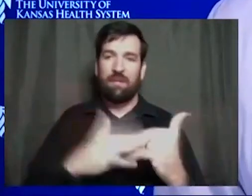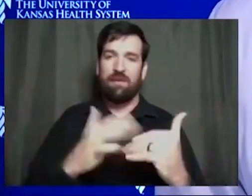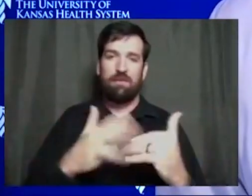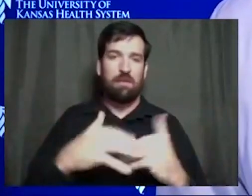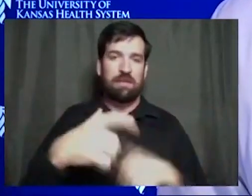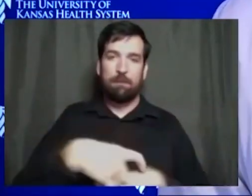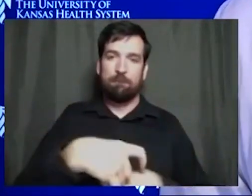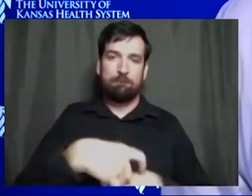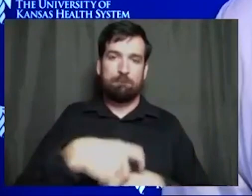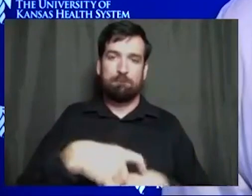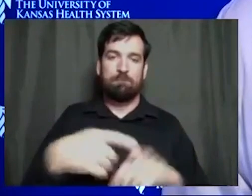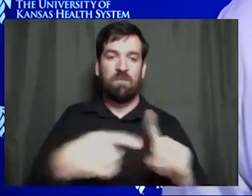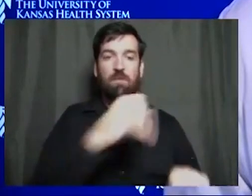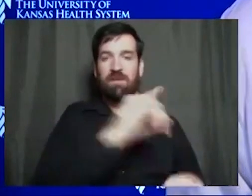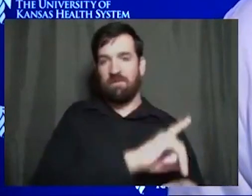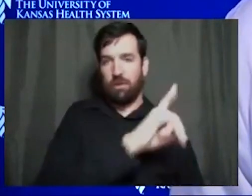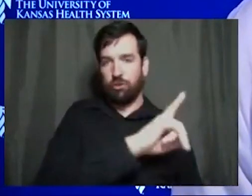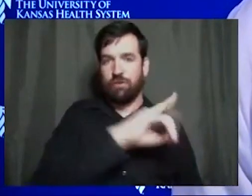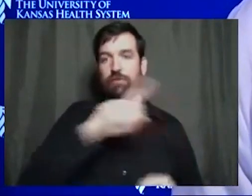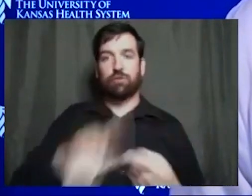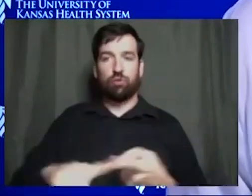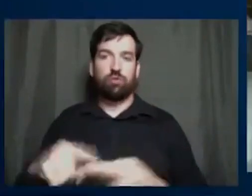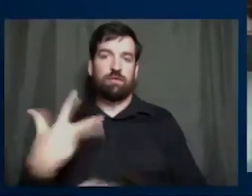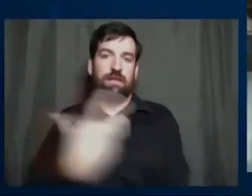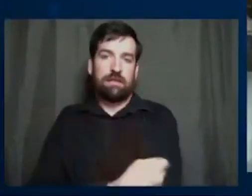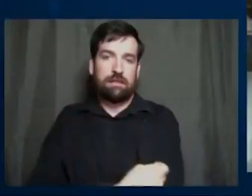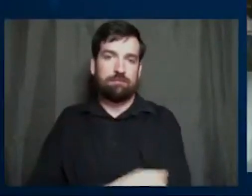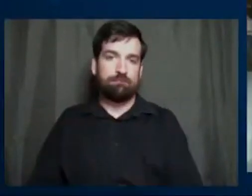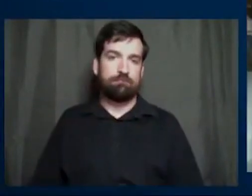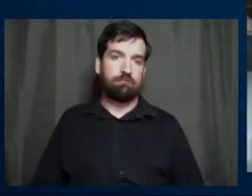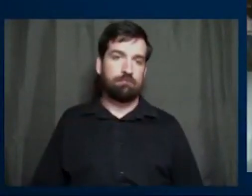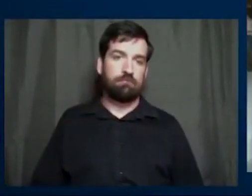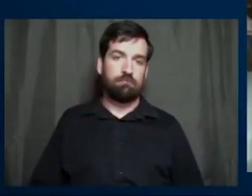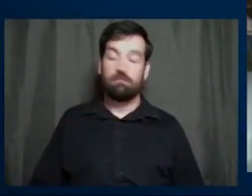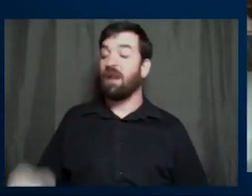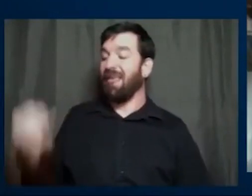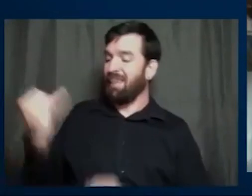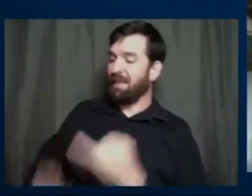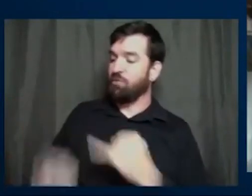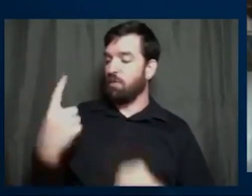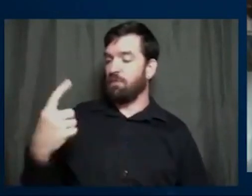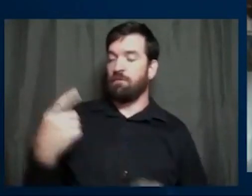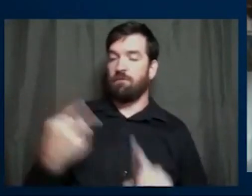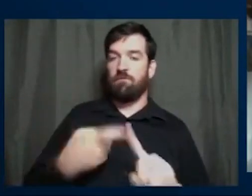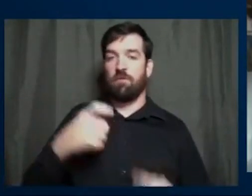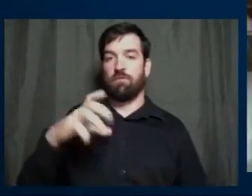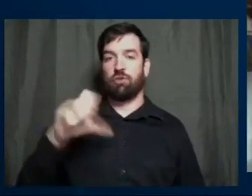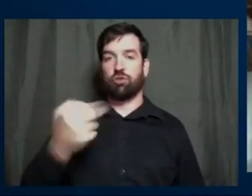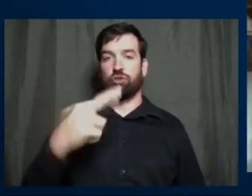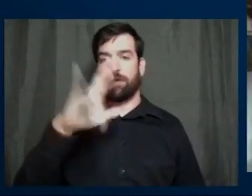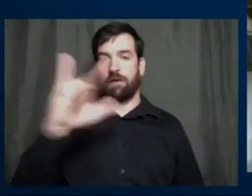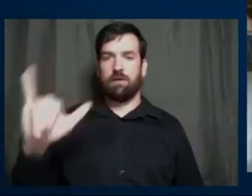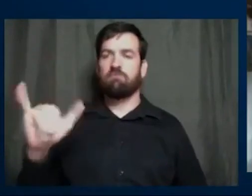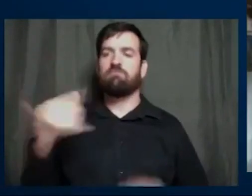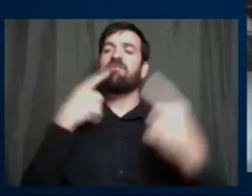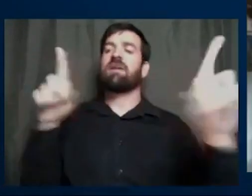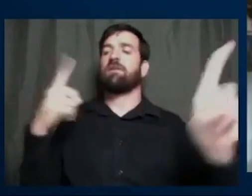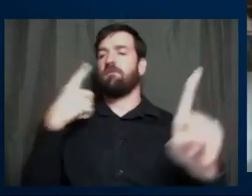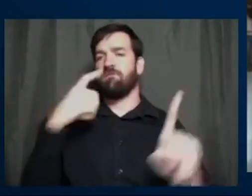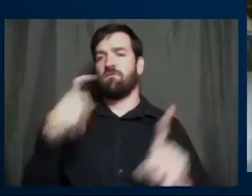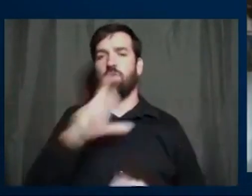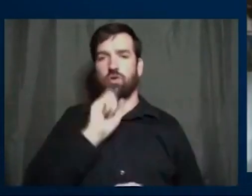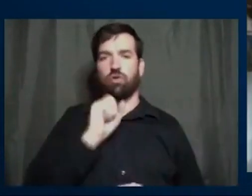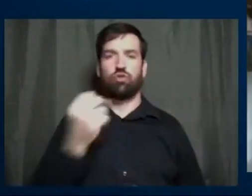from infection to getting vaccinated. Okay, last question is from Sherry. What is the efficacy rate for 12 to 16-year-olds on the